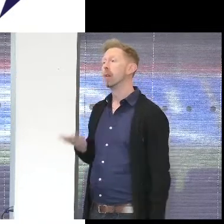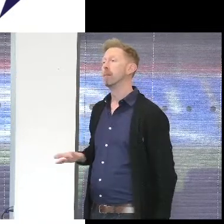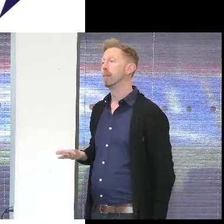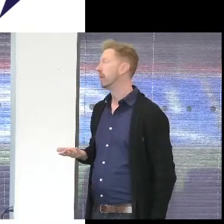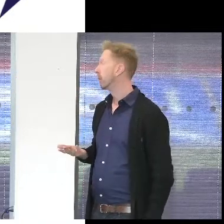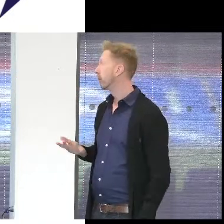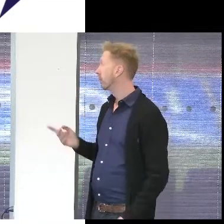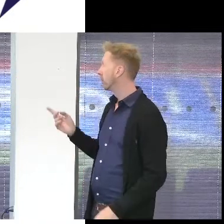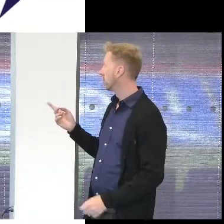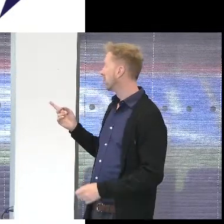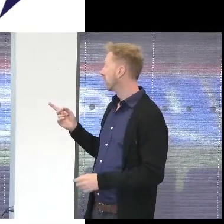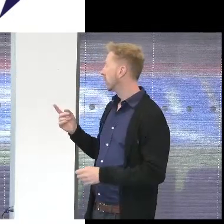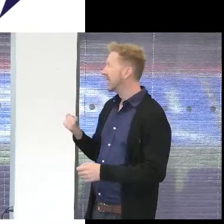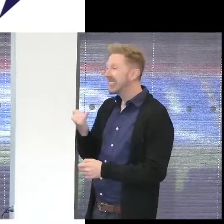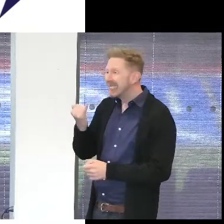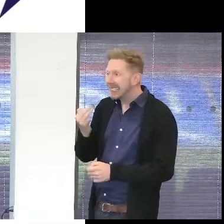staff are disabled.